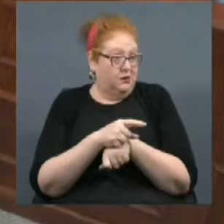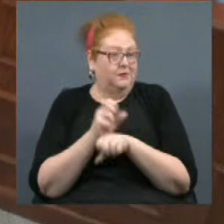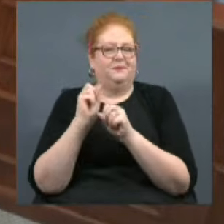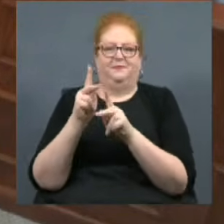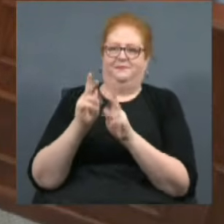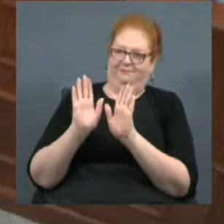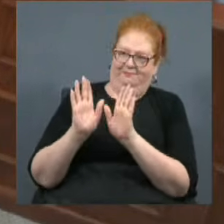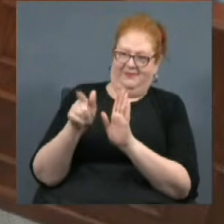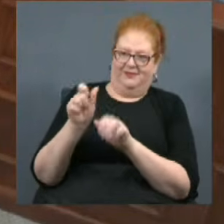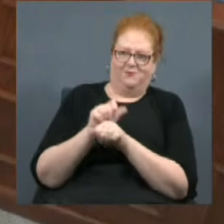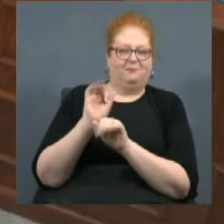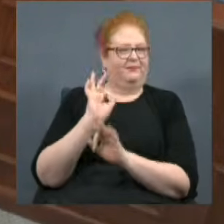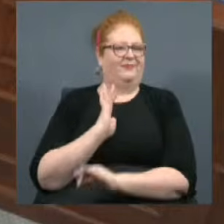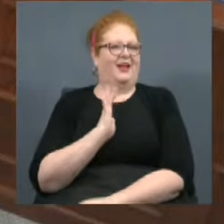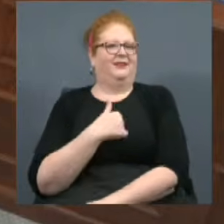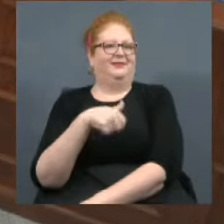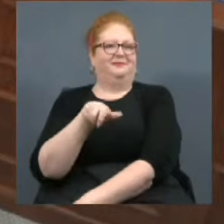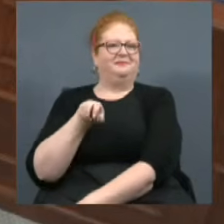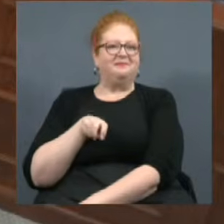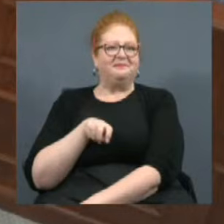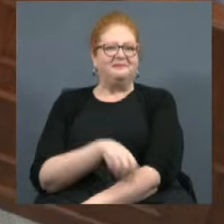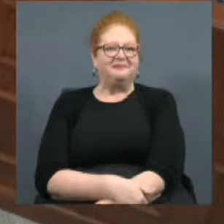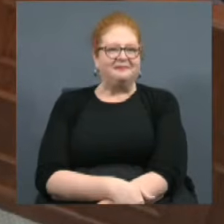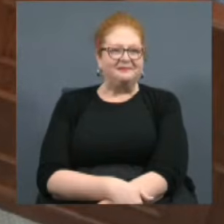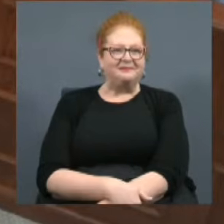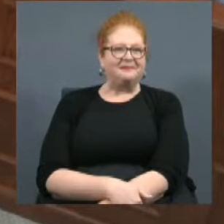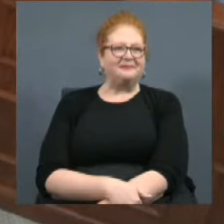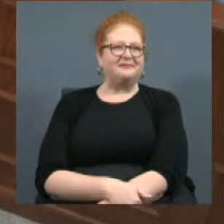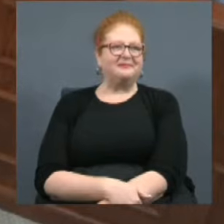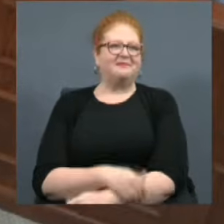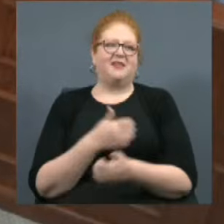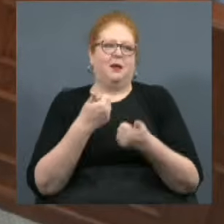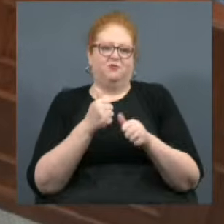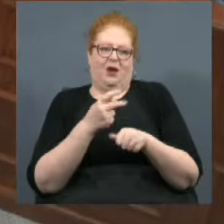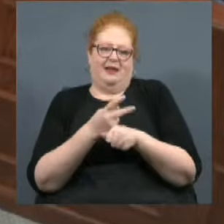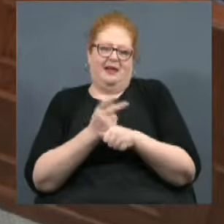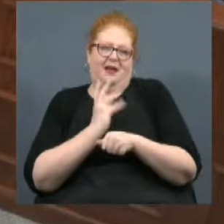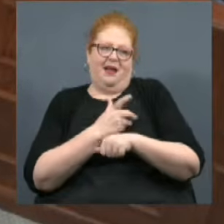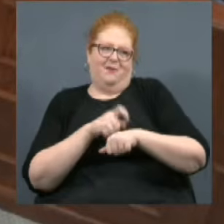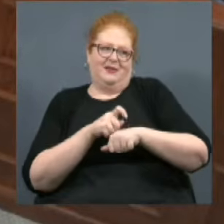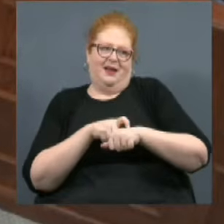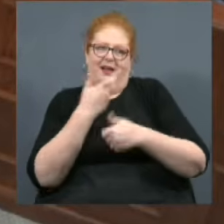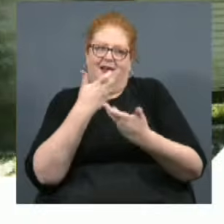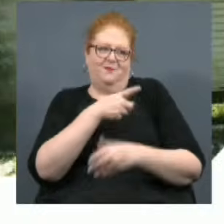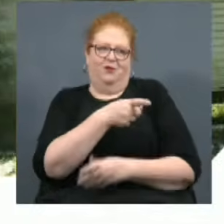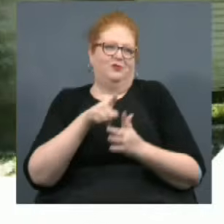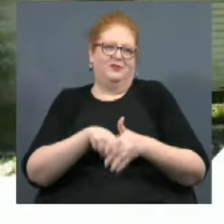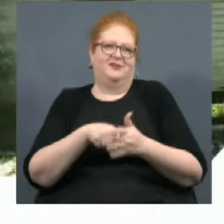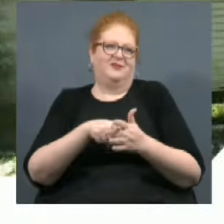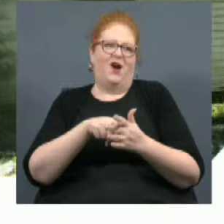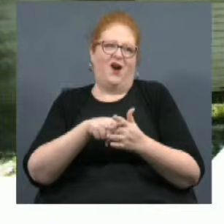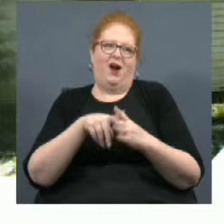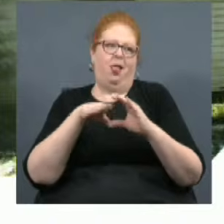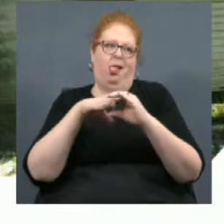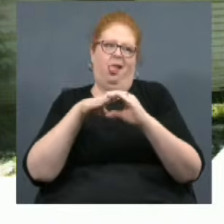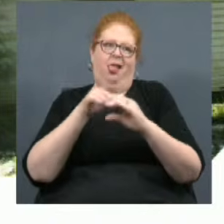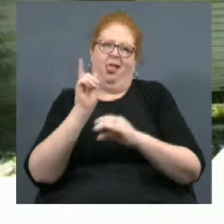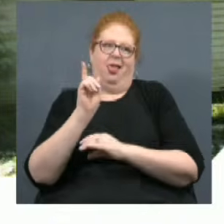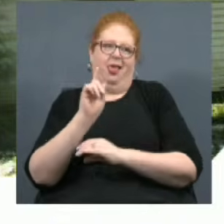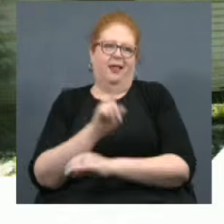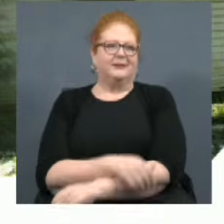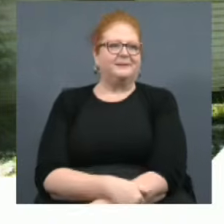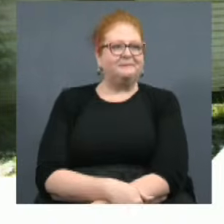Okay, if it works, something good. I'm just trying to keep us on time. Oh, yes. I didn't want you to start talking. The